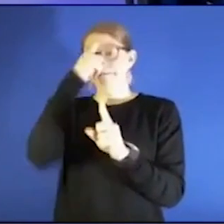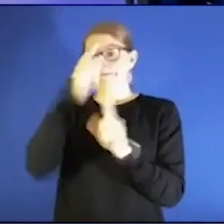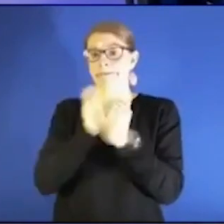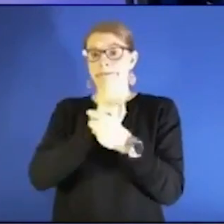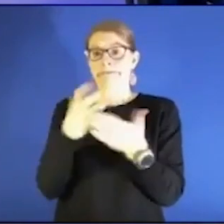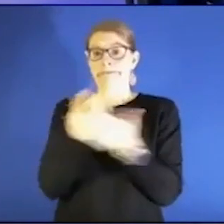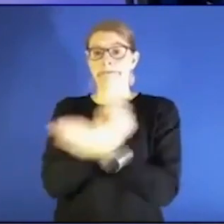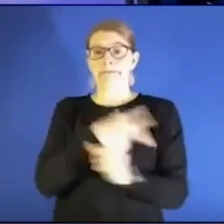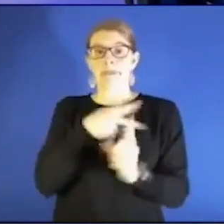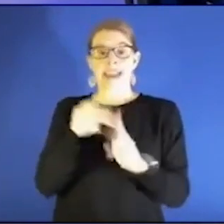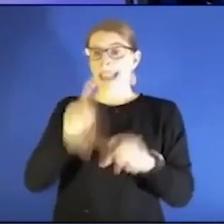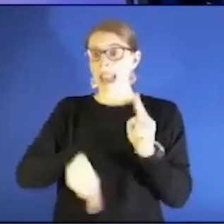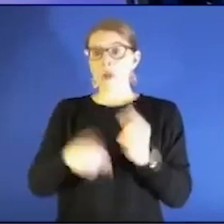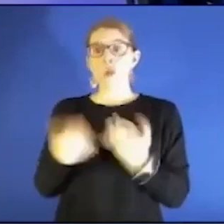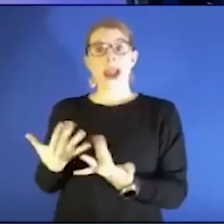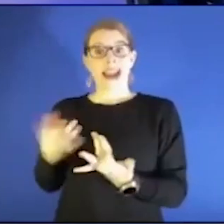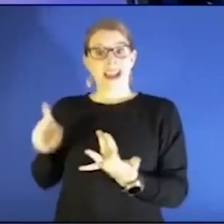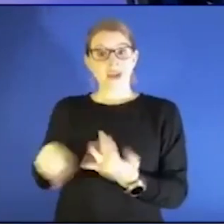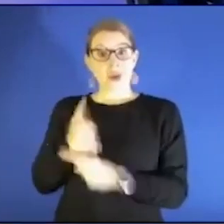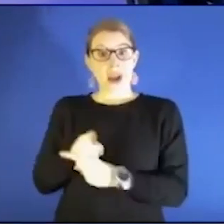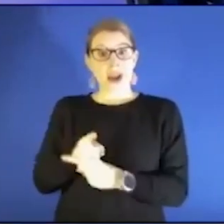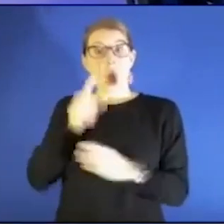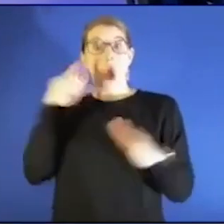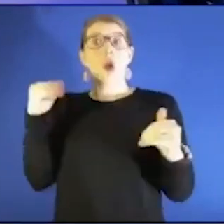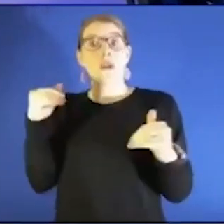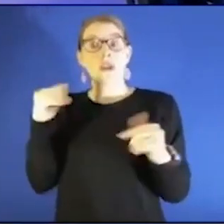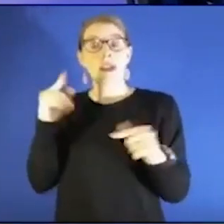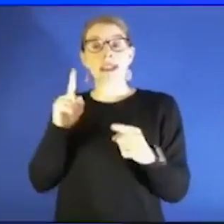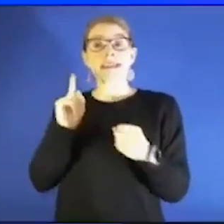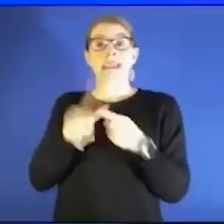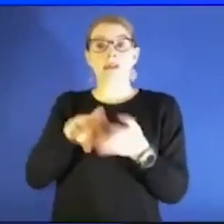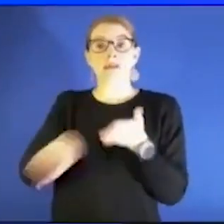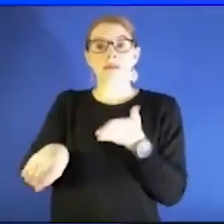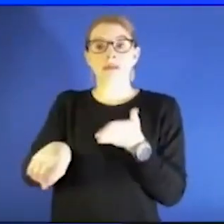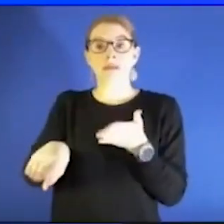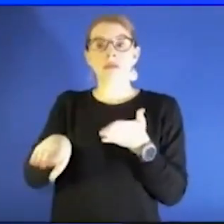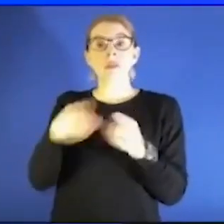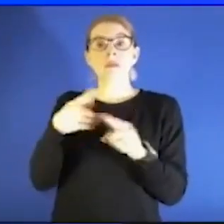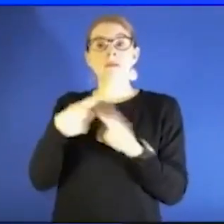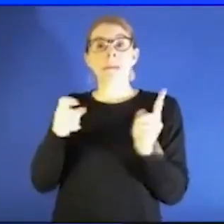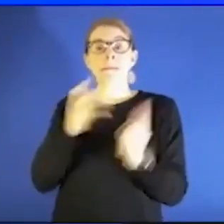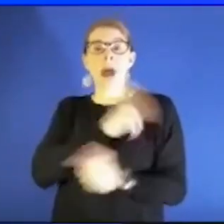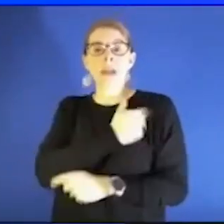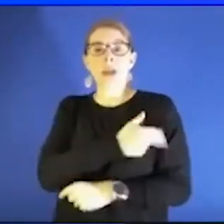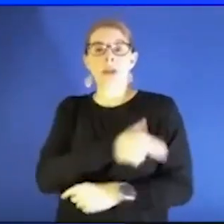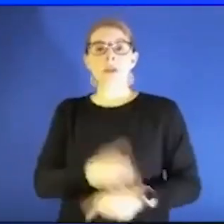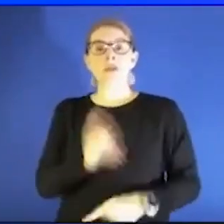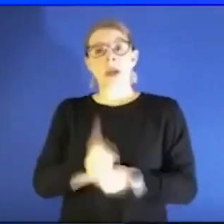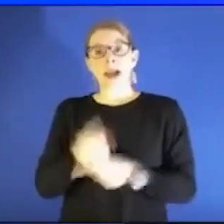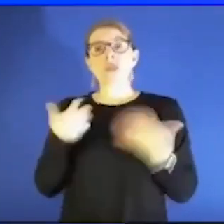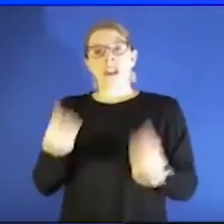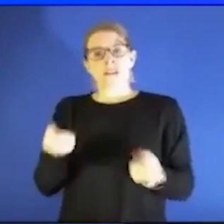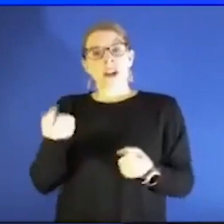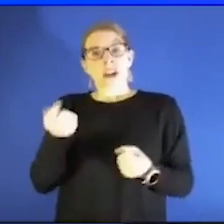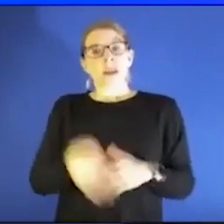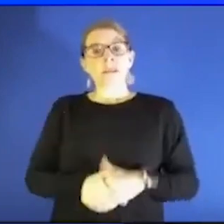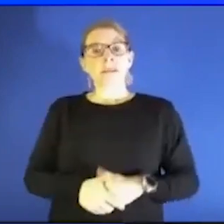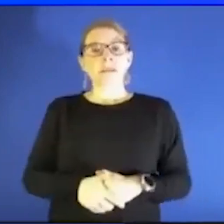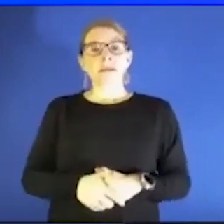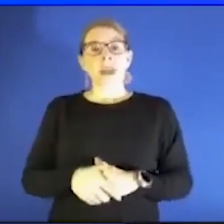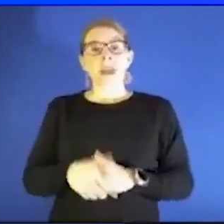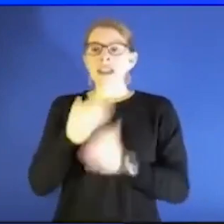away. They have to wait until hopefully they get out of the hospital. Right. They would have to wait till they get out of the hospital and recovered a bit, and there's some guidelines around